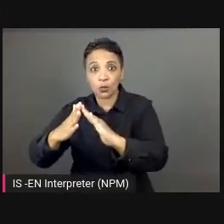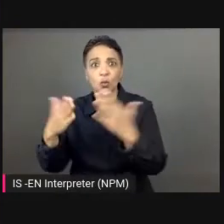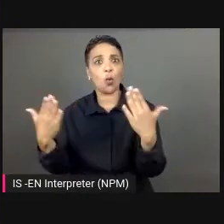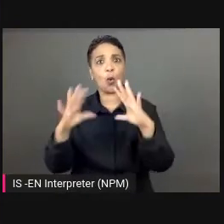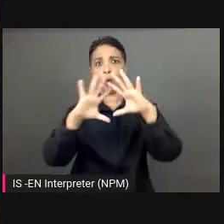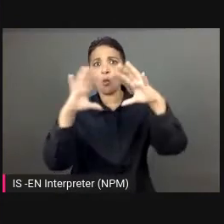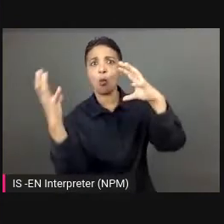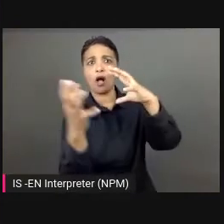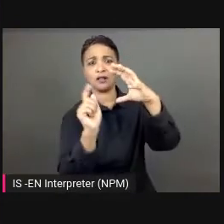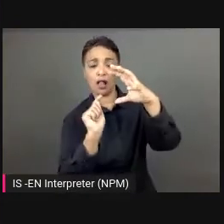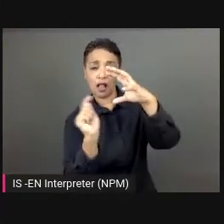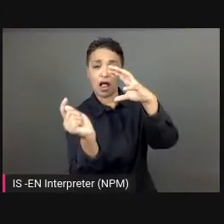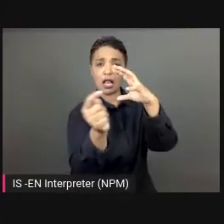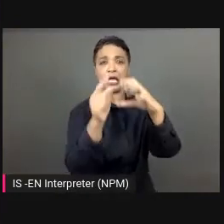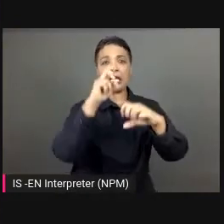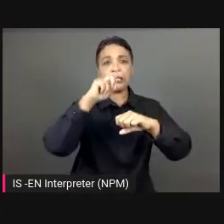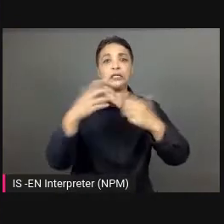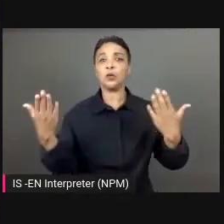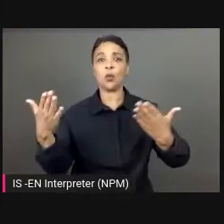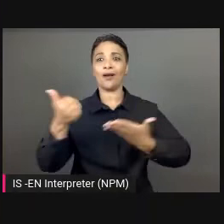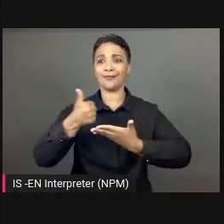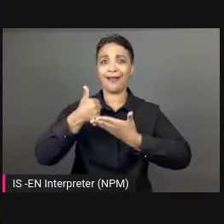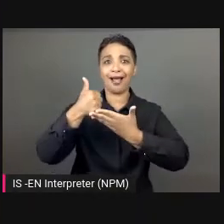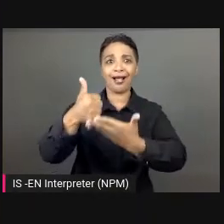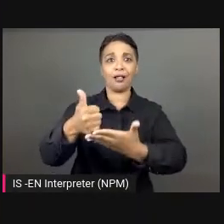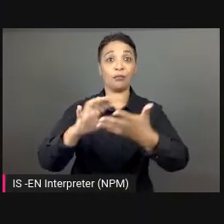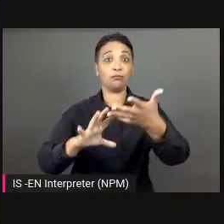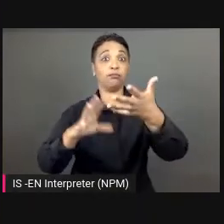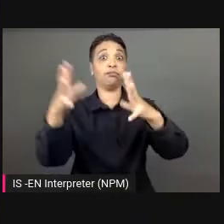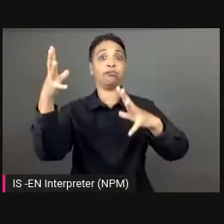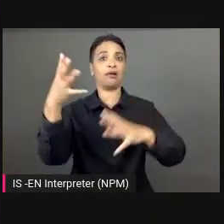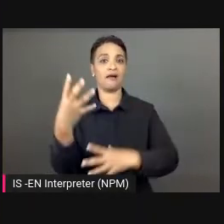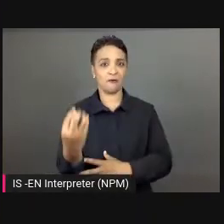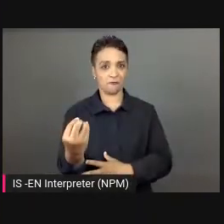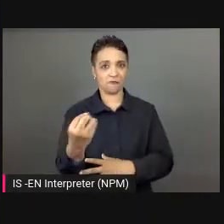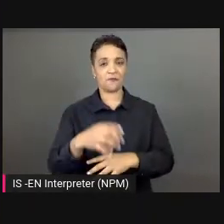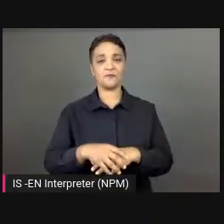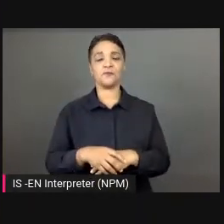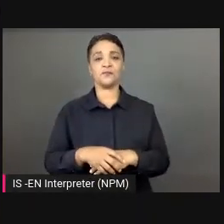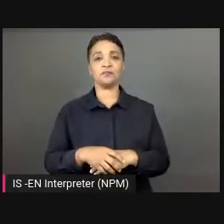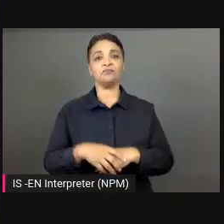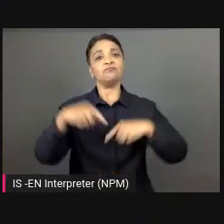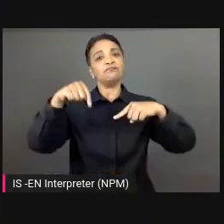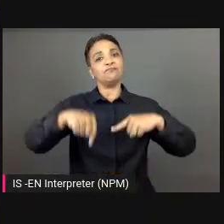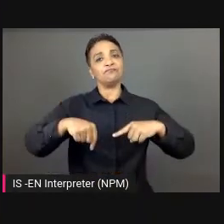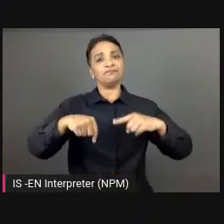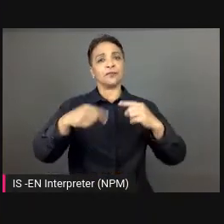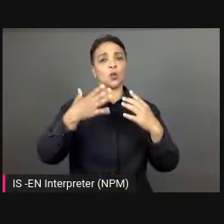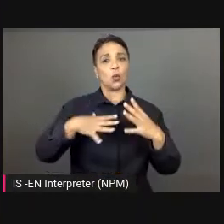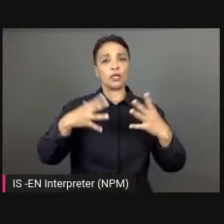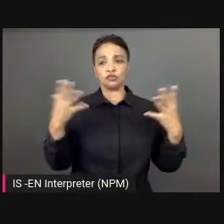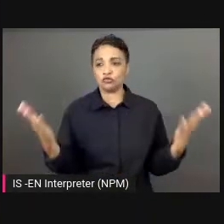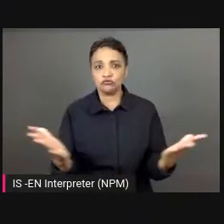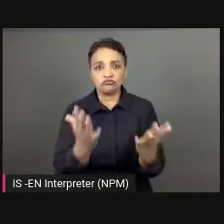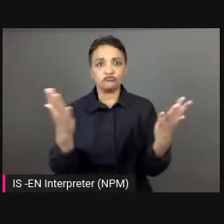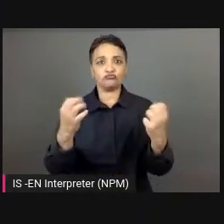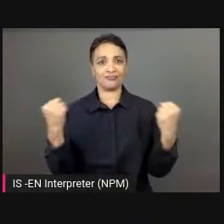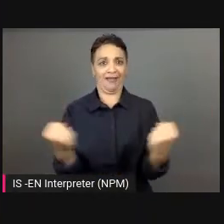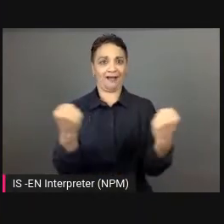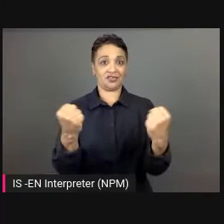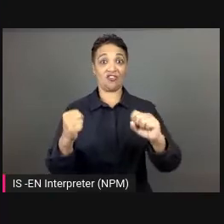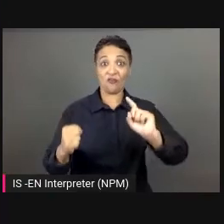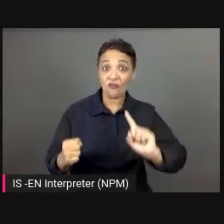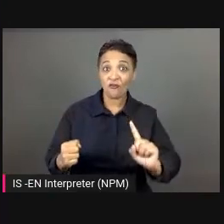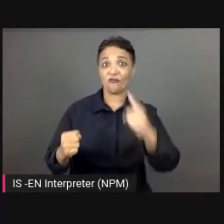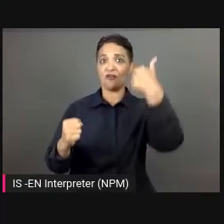of the world who needs a helping hand. And as this exchange is designed to stimulate action, our first action is